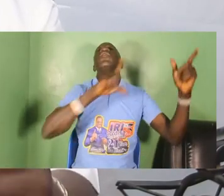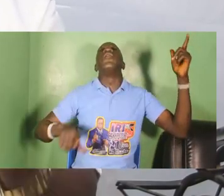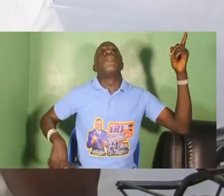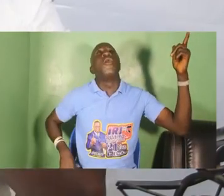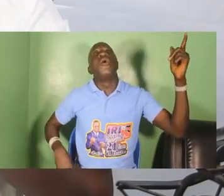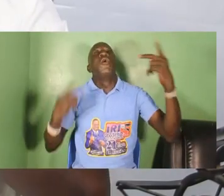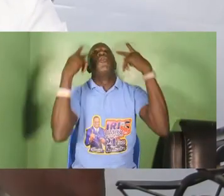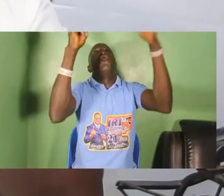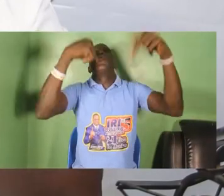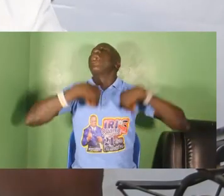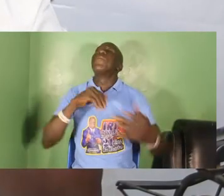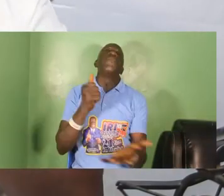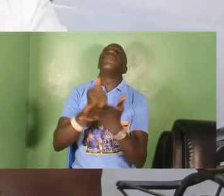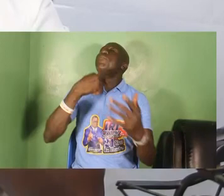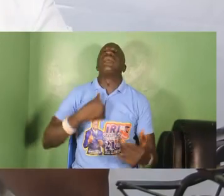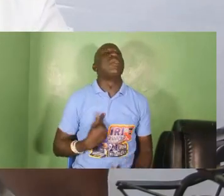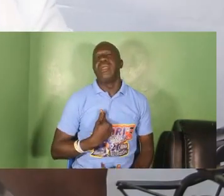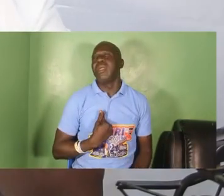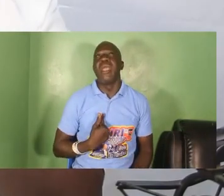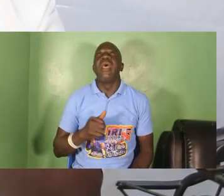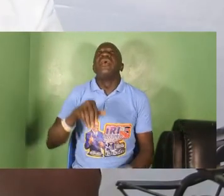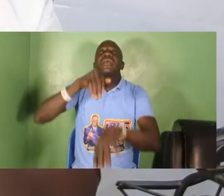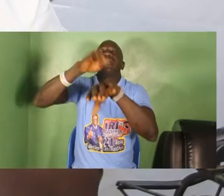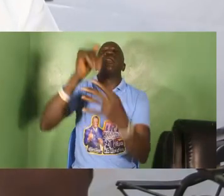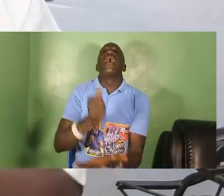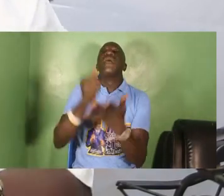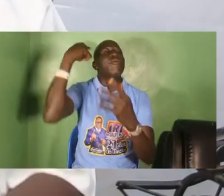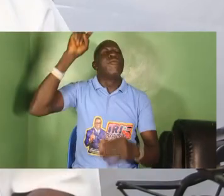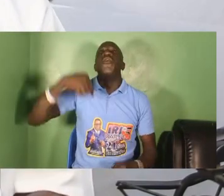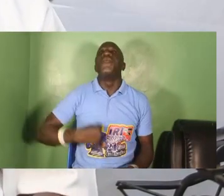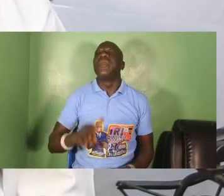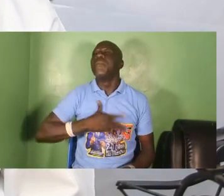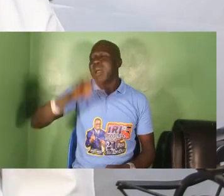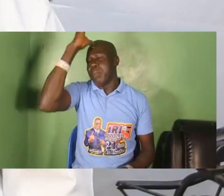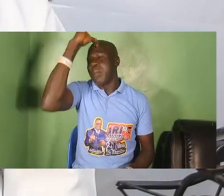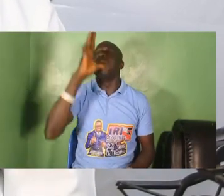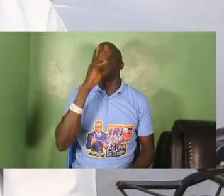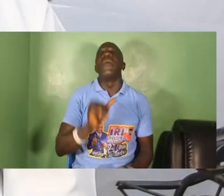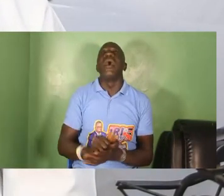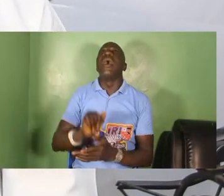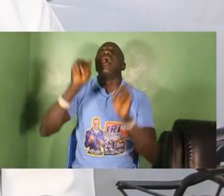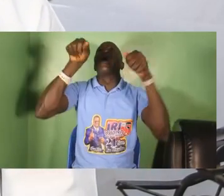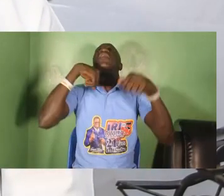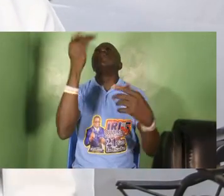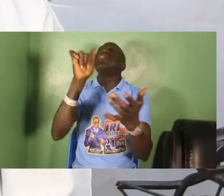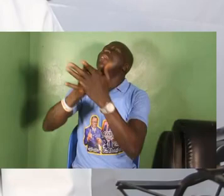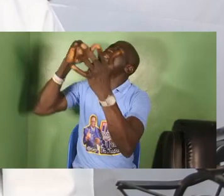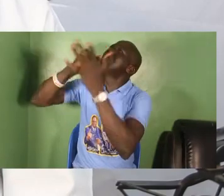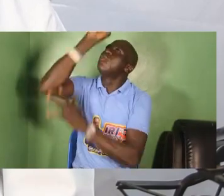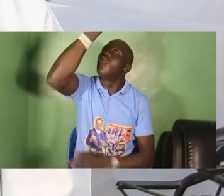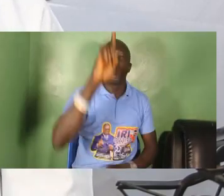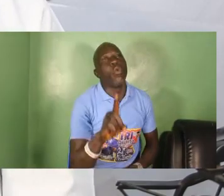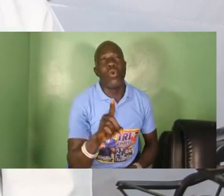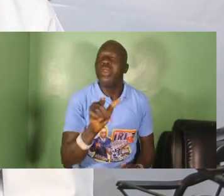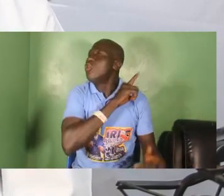and said, Lord, help mercy on me. Raise help for me. Mommy and daddy. Can you say it